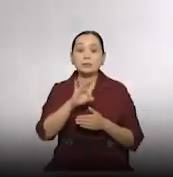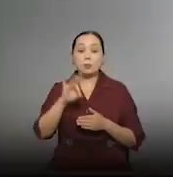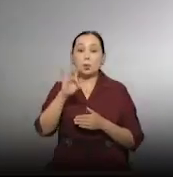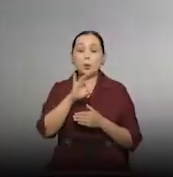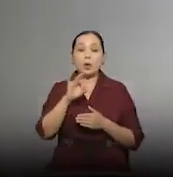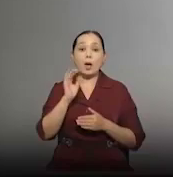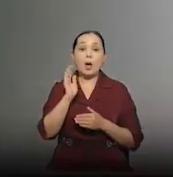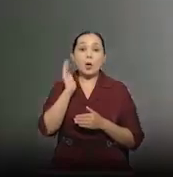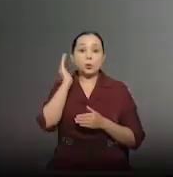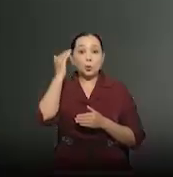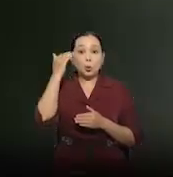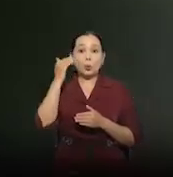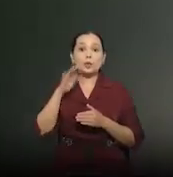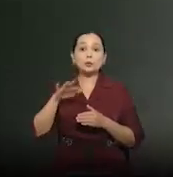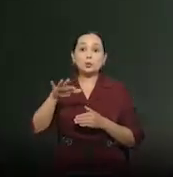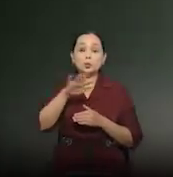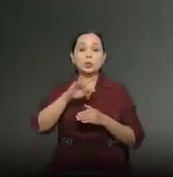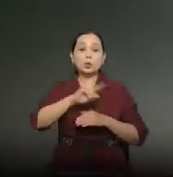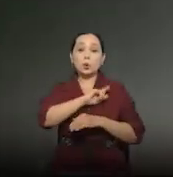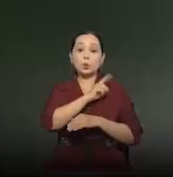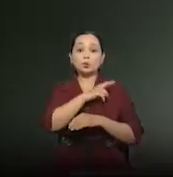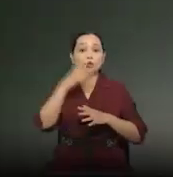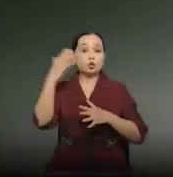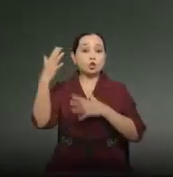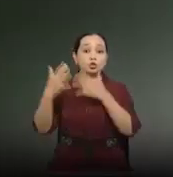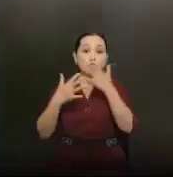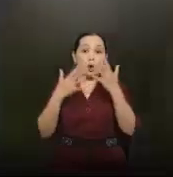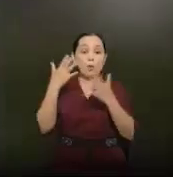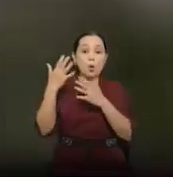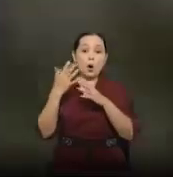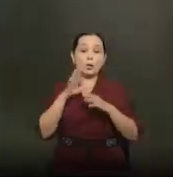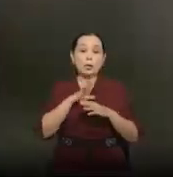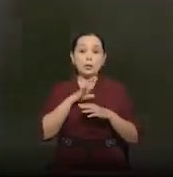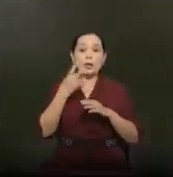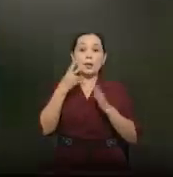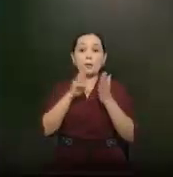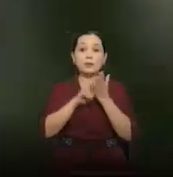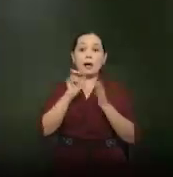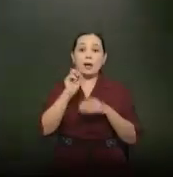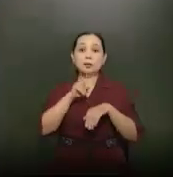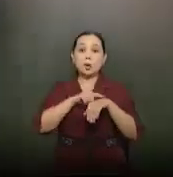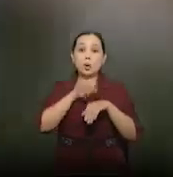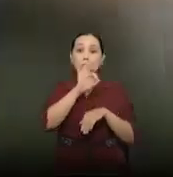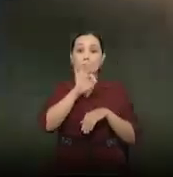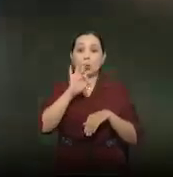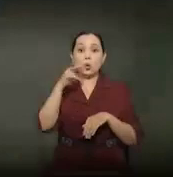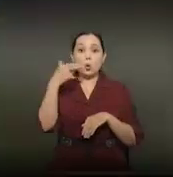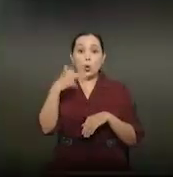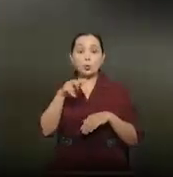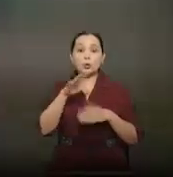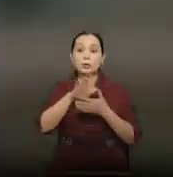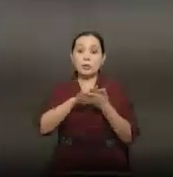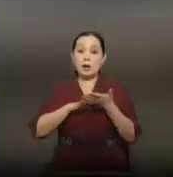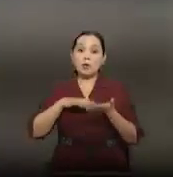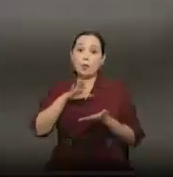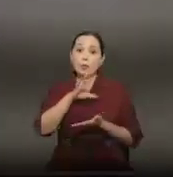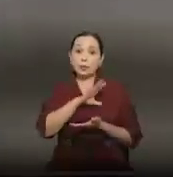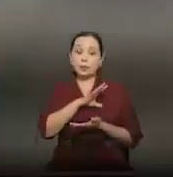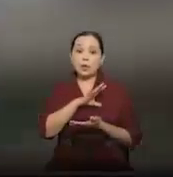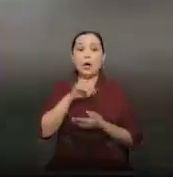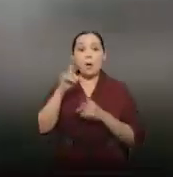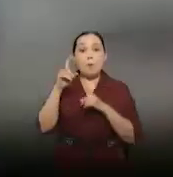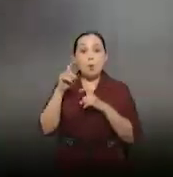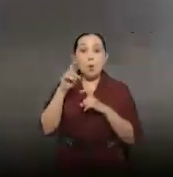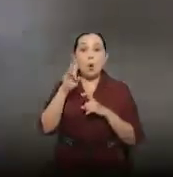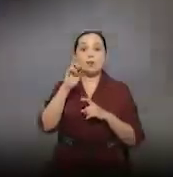2020 yılının 27 aprel günü soat 20:00'dan 28 aprel günü 00:30'larga kadar Buxoro viloyati hududida